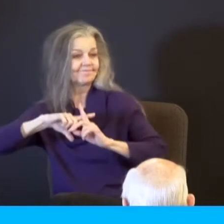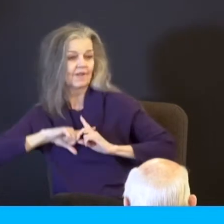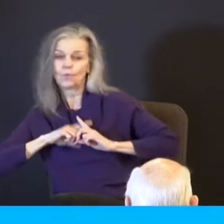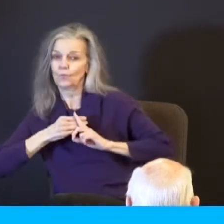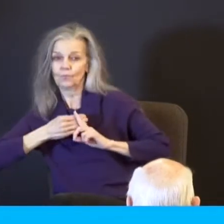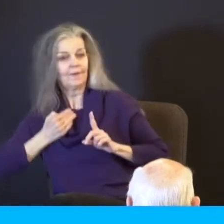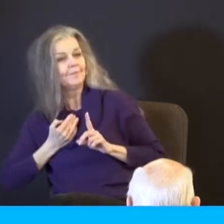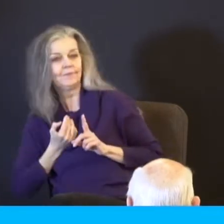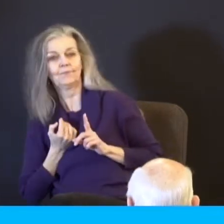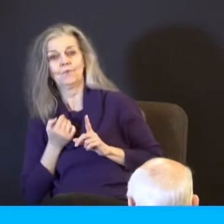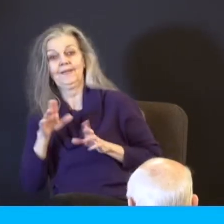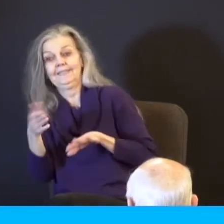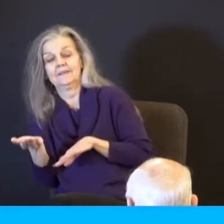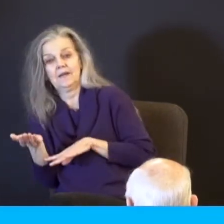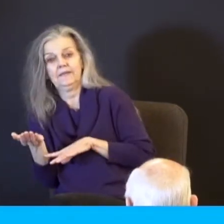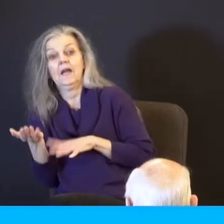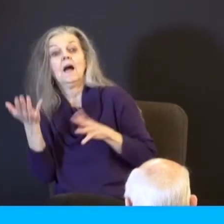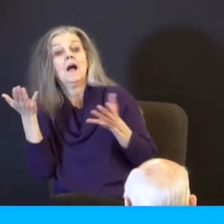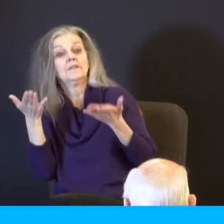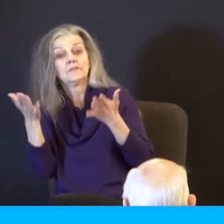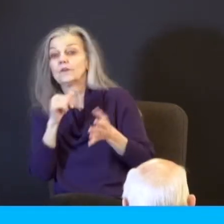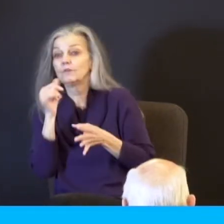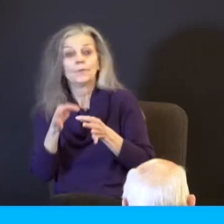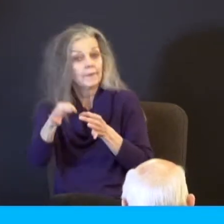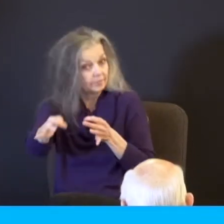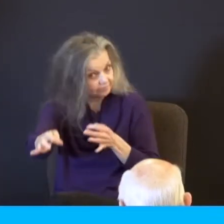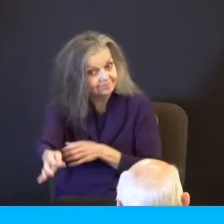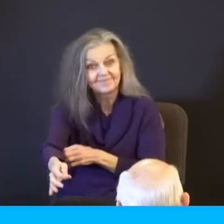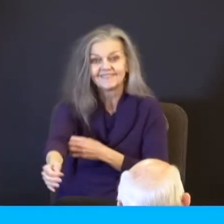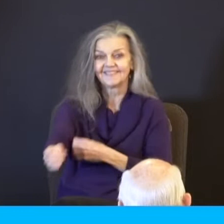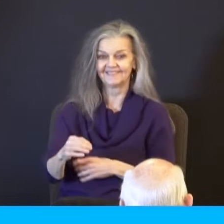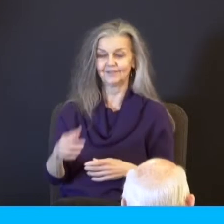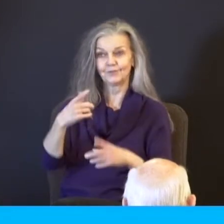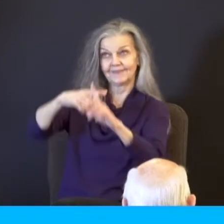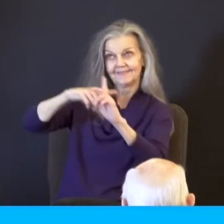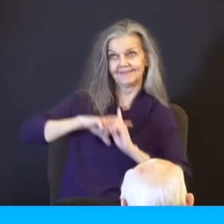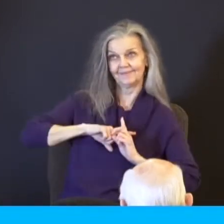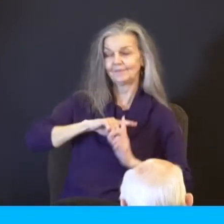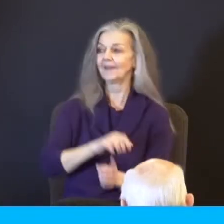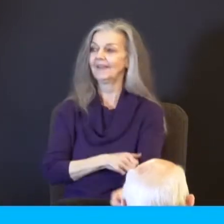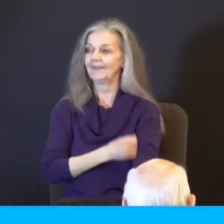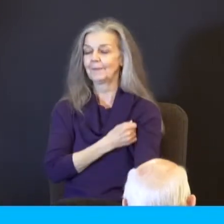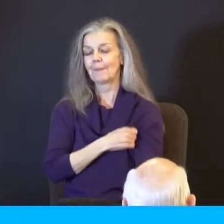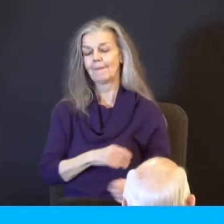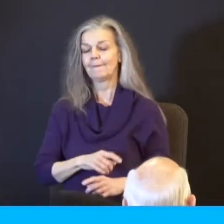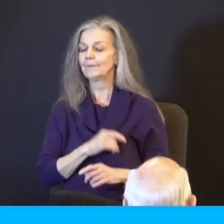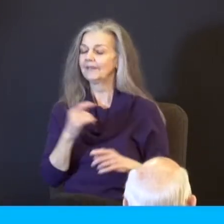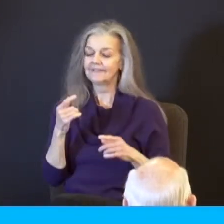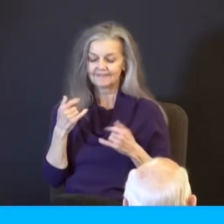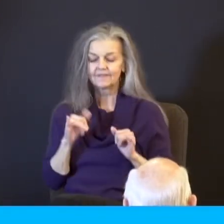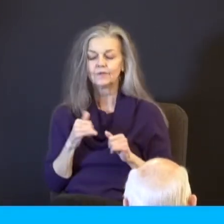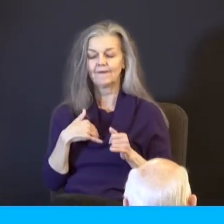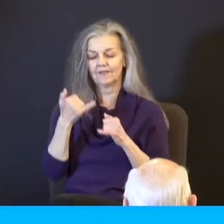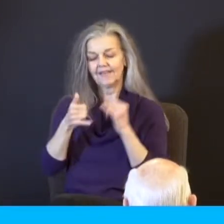wait for that last moment because there's too many people on their phones driving. You may not get it. But interesting, even at that last chance,